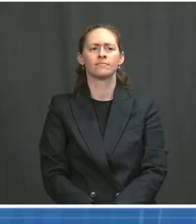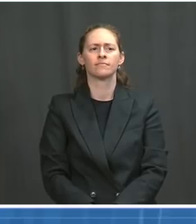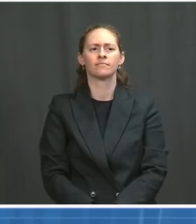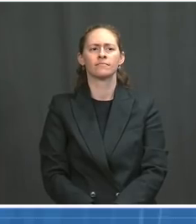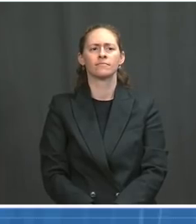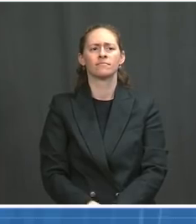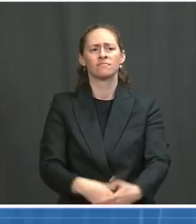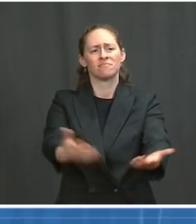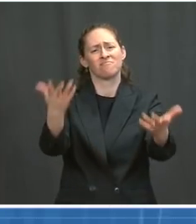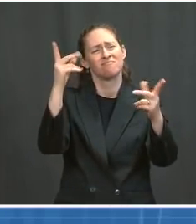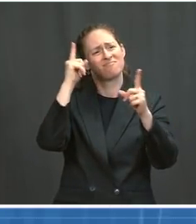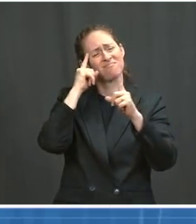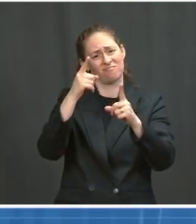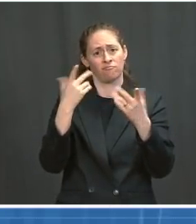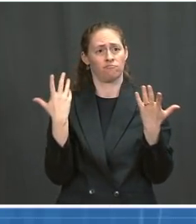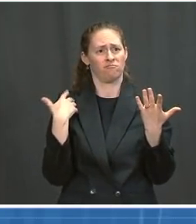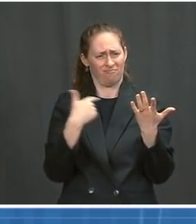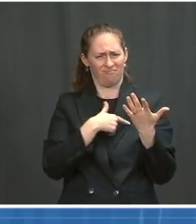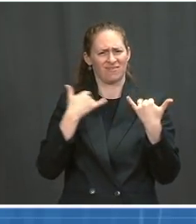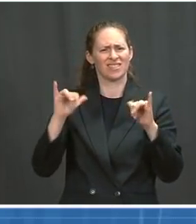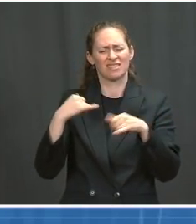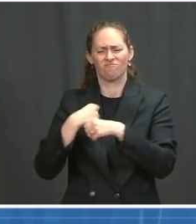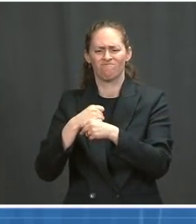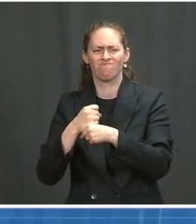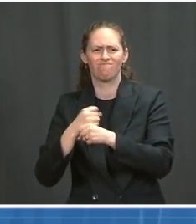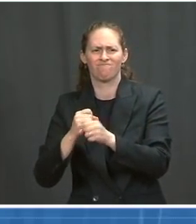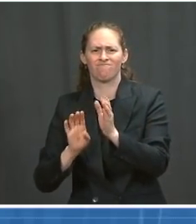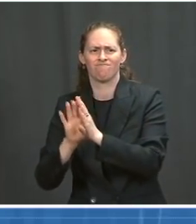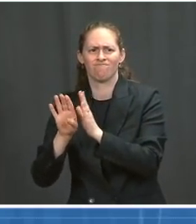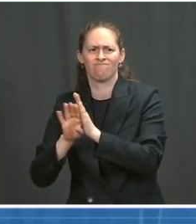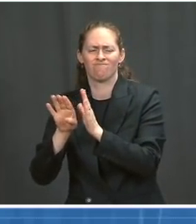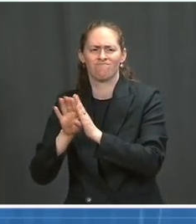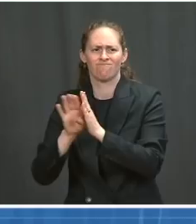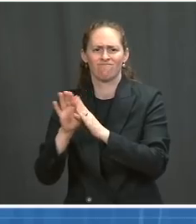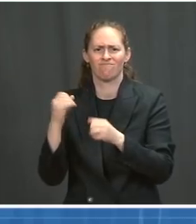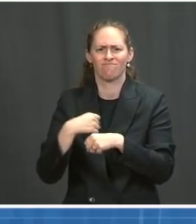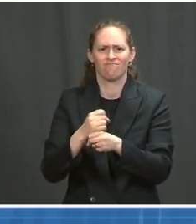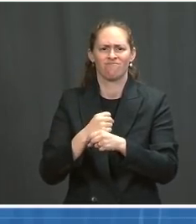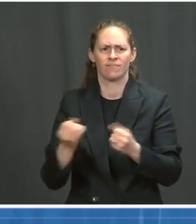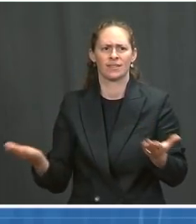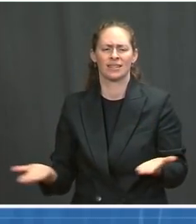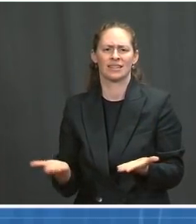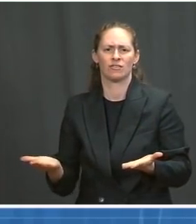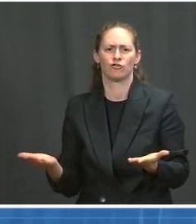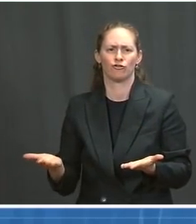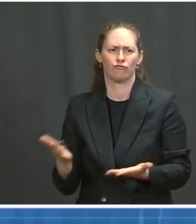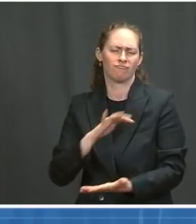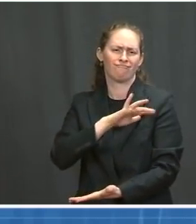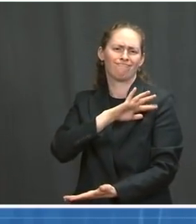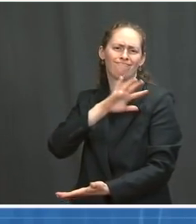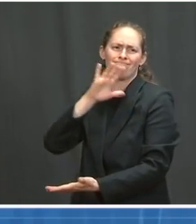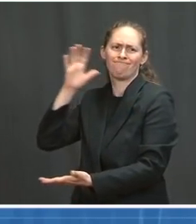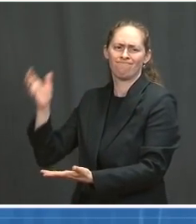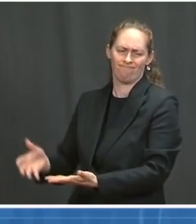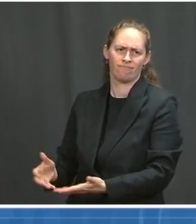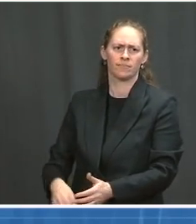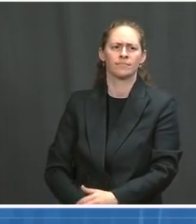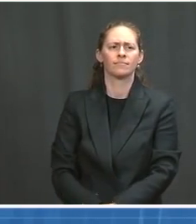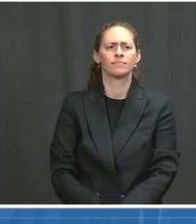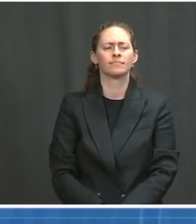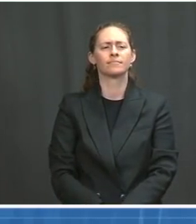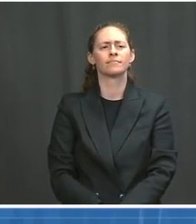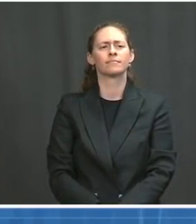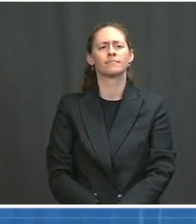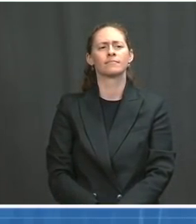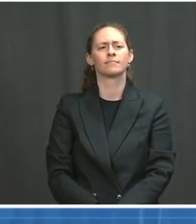both Pfizer and Moderna have executed well and have now increased their capacity to produce vaccine for